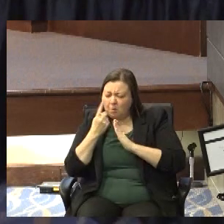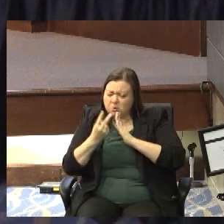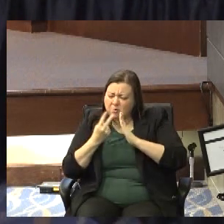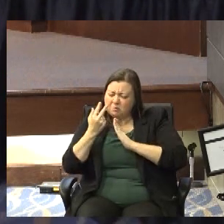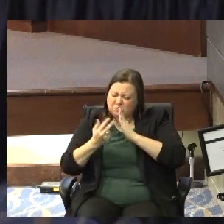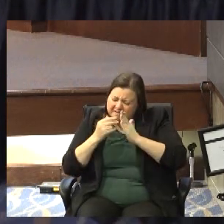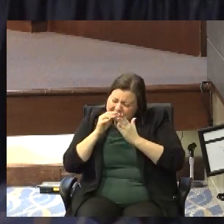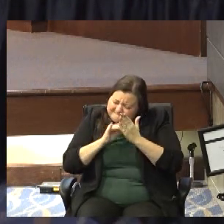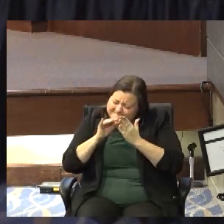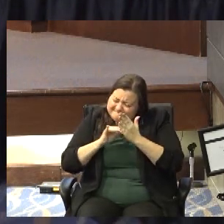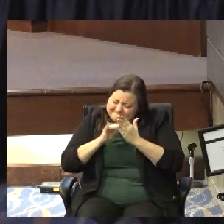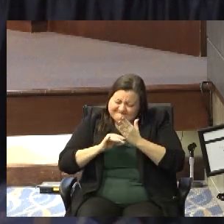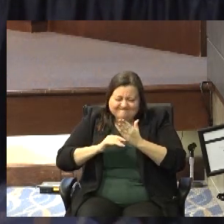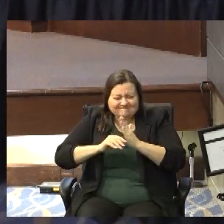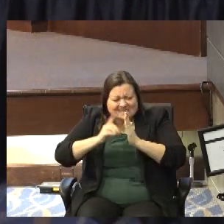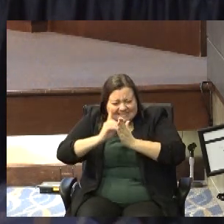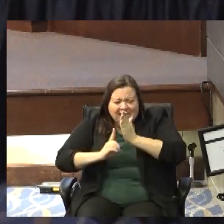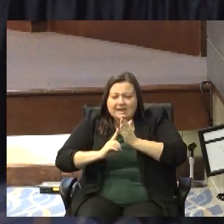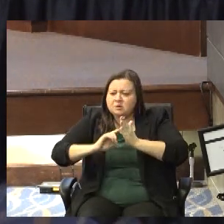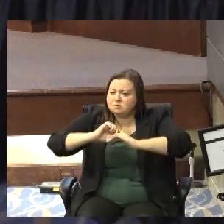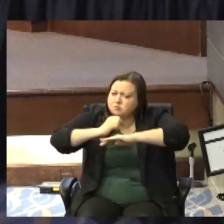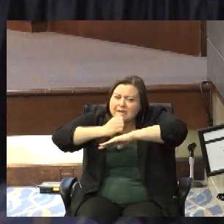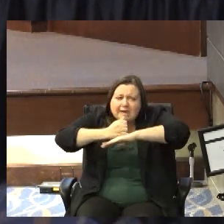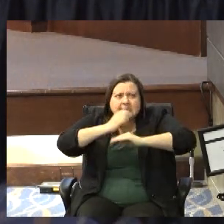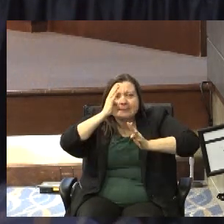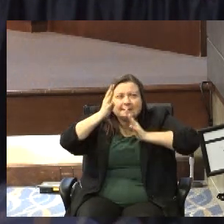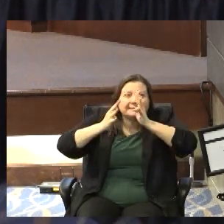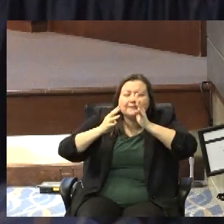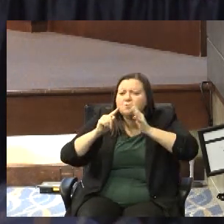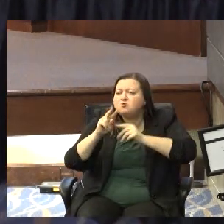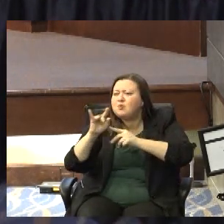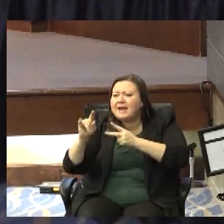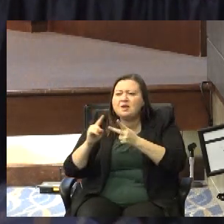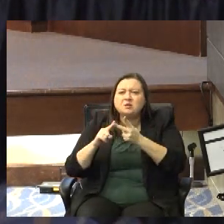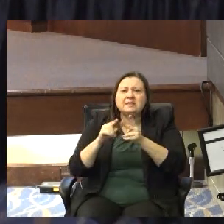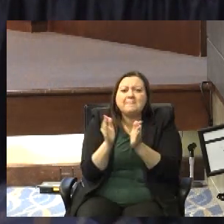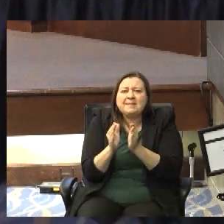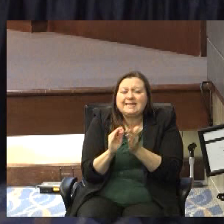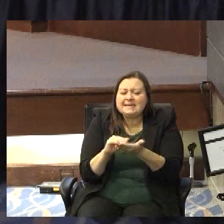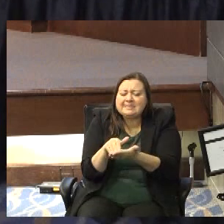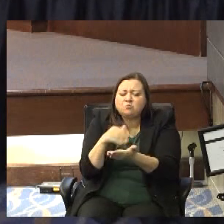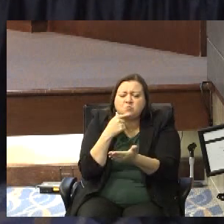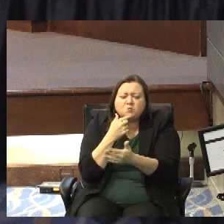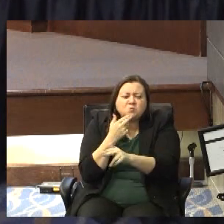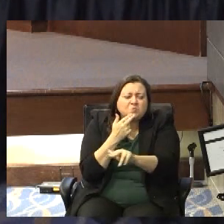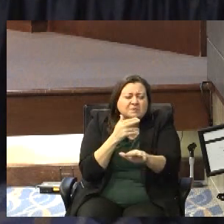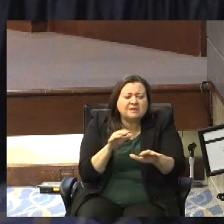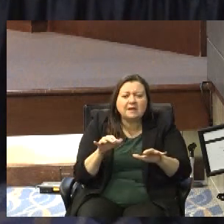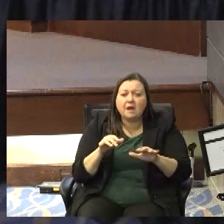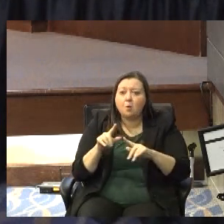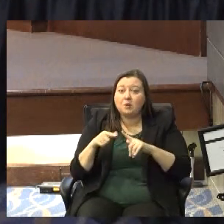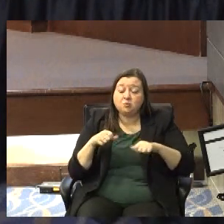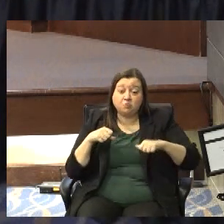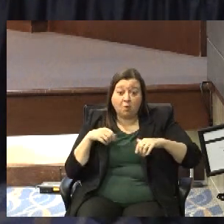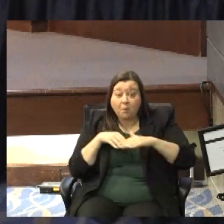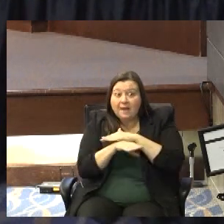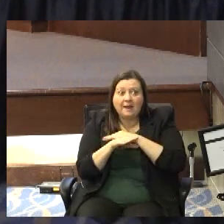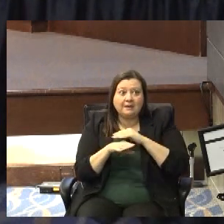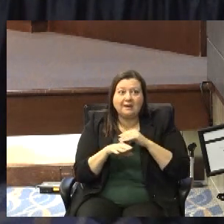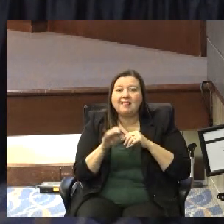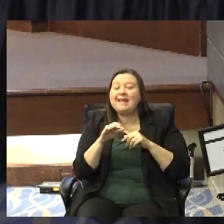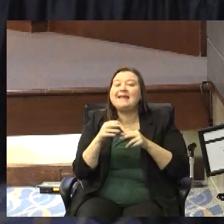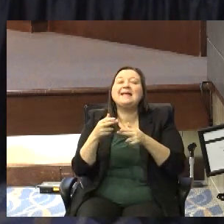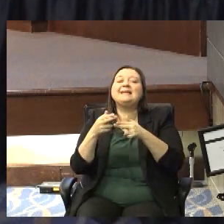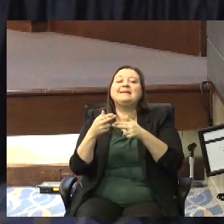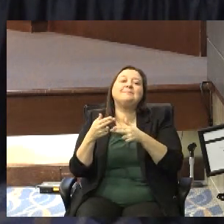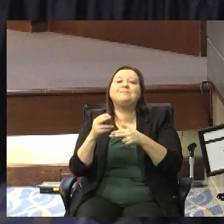over and the design decisions and creating and trails and amenity centers and you drive through a community and there's an Easter egg hunt going on and